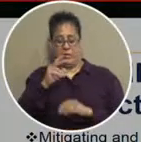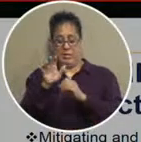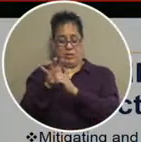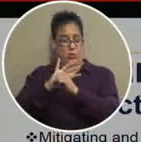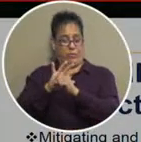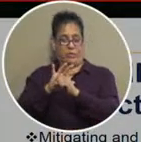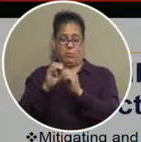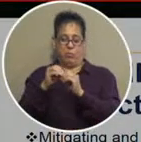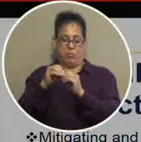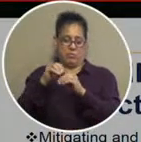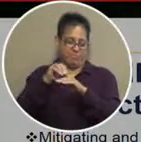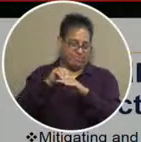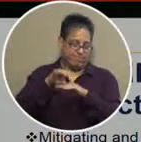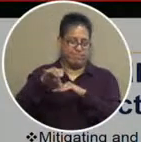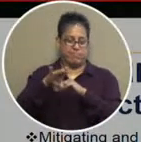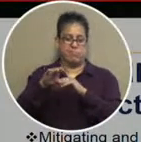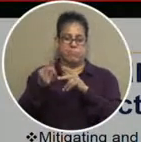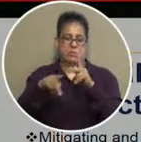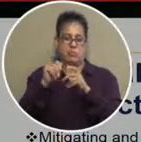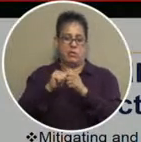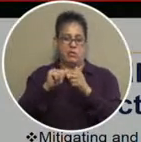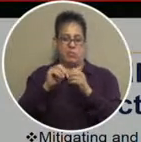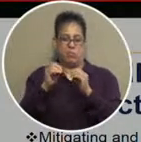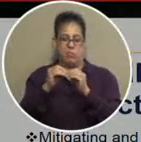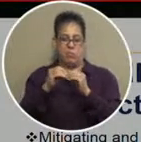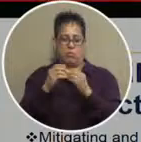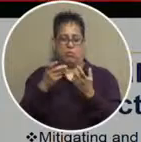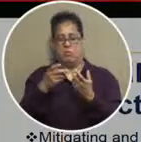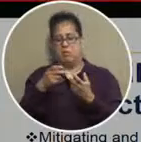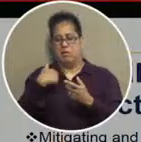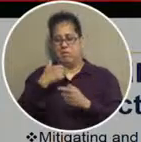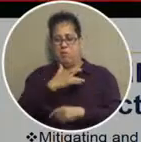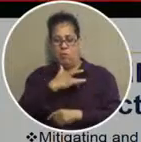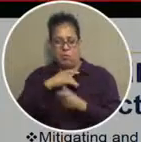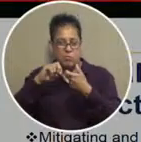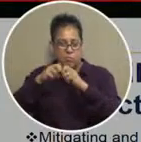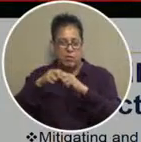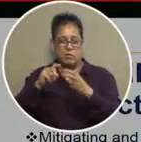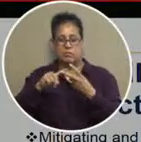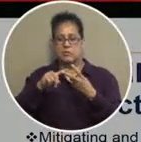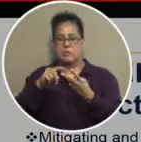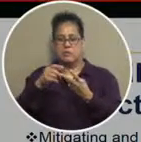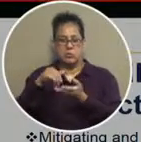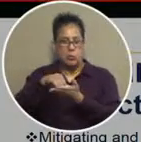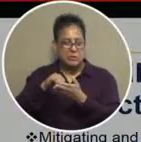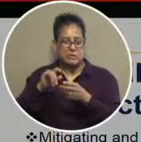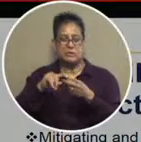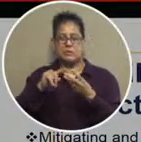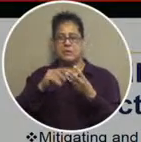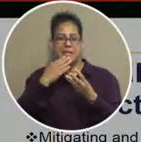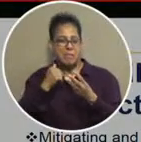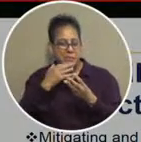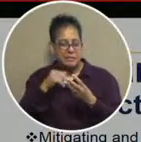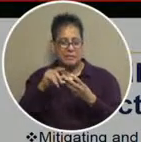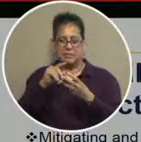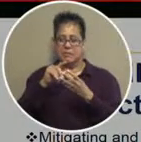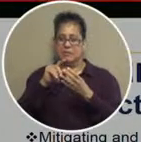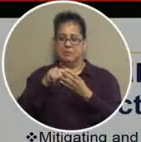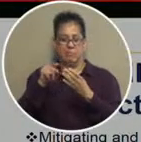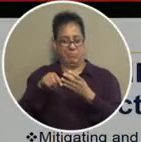has a deeper impact on those with underlying conditions. Hypertension, obesity, diabetes, all prevalent in